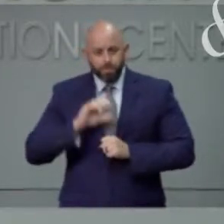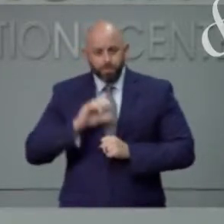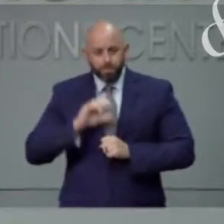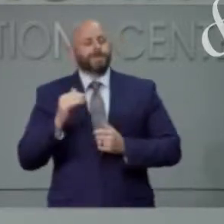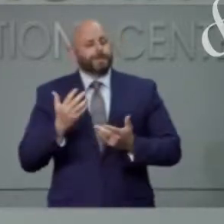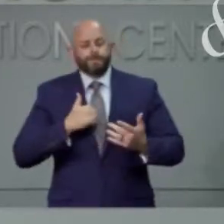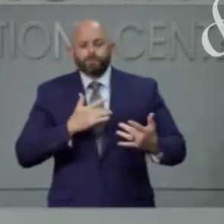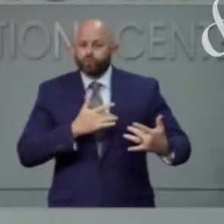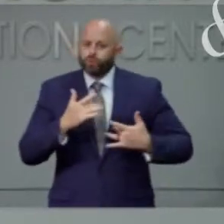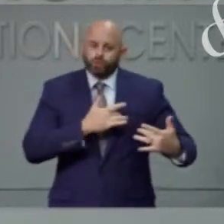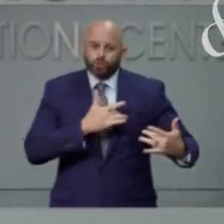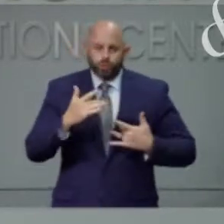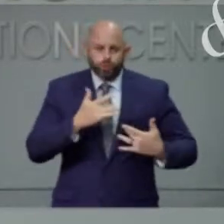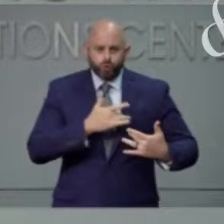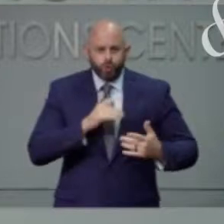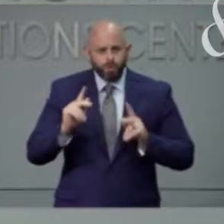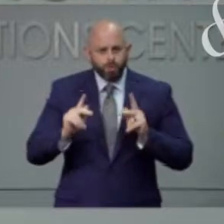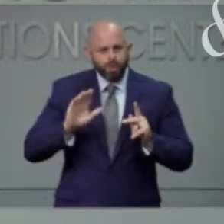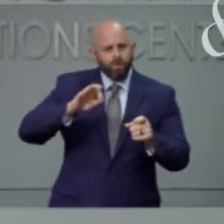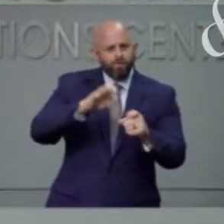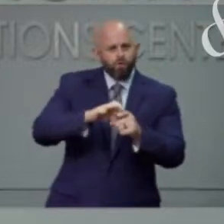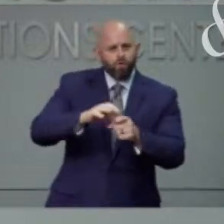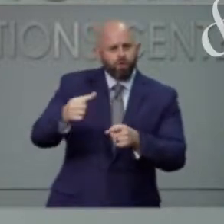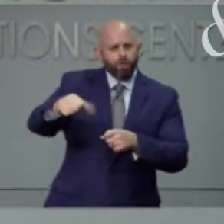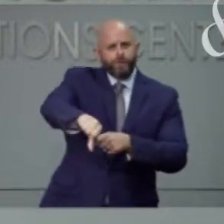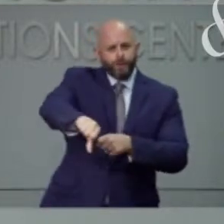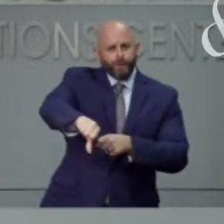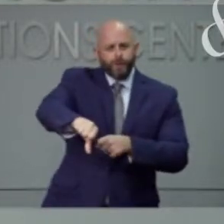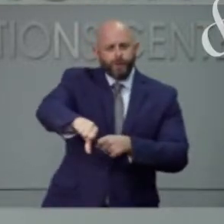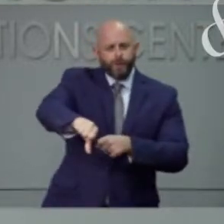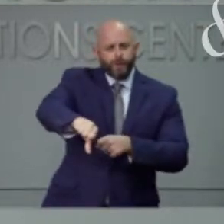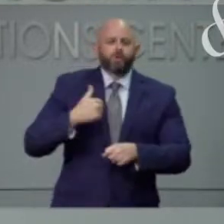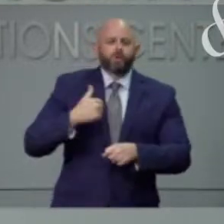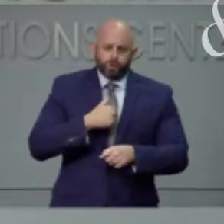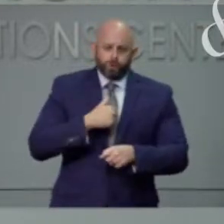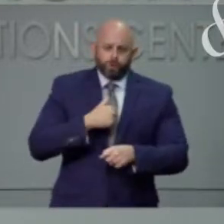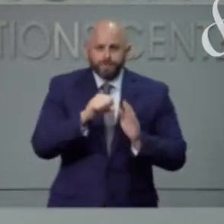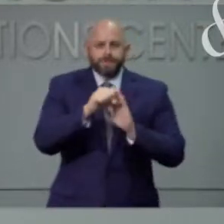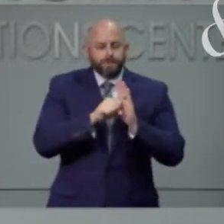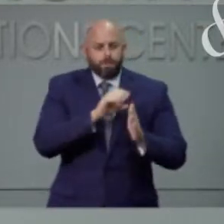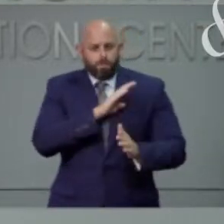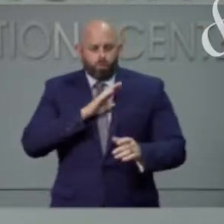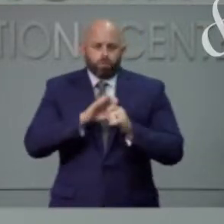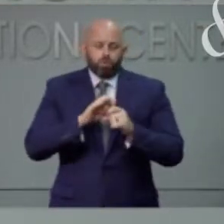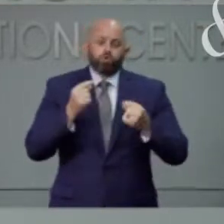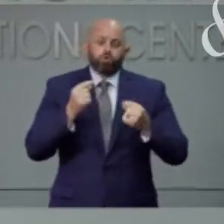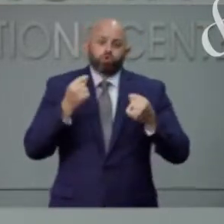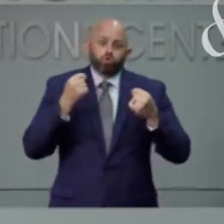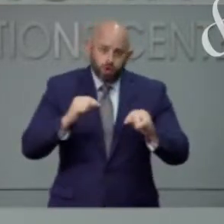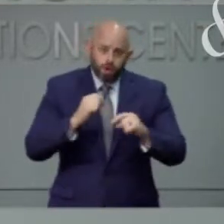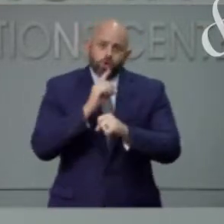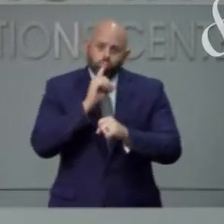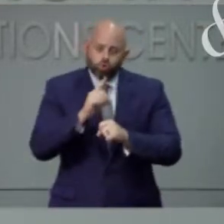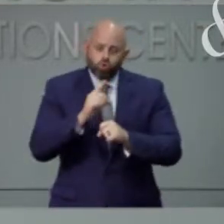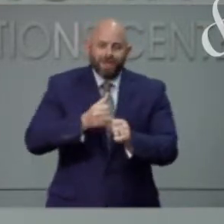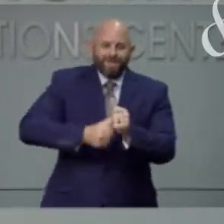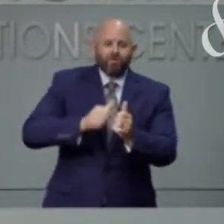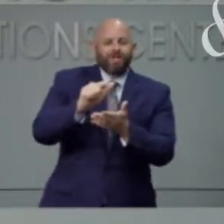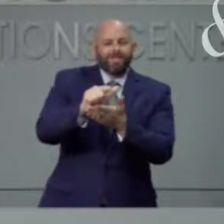Board of Elections is committed to making sure that every legal vote counts. I think because